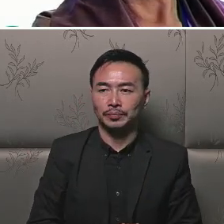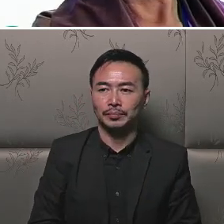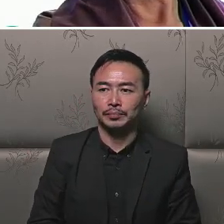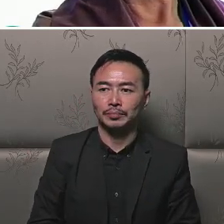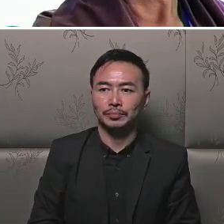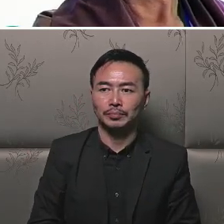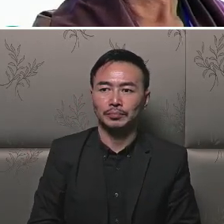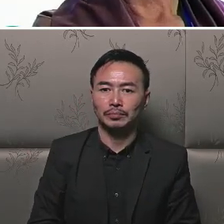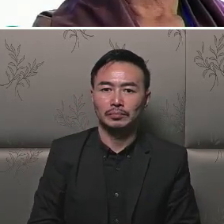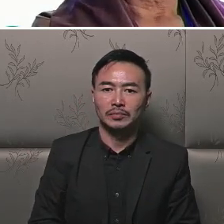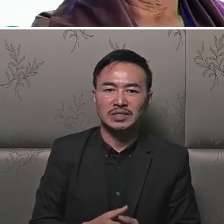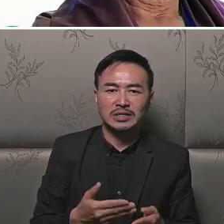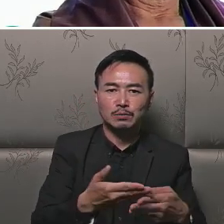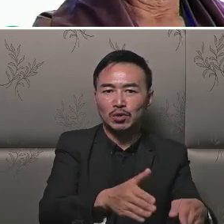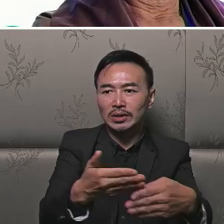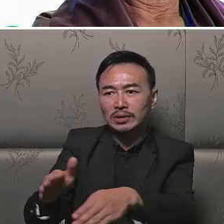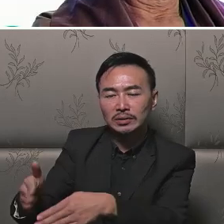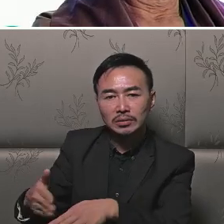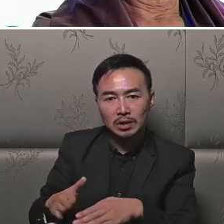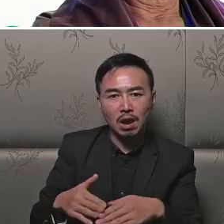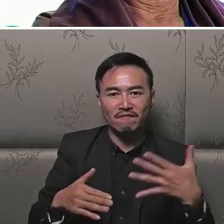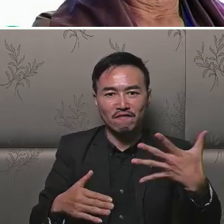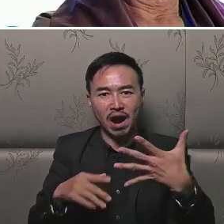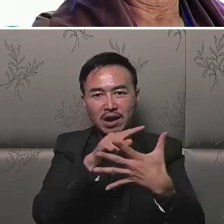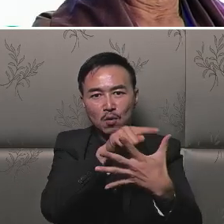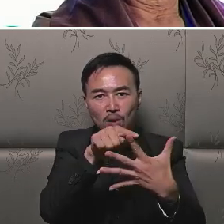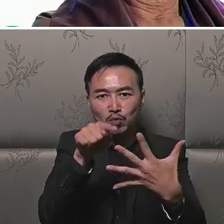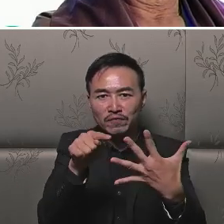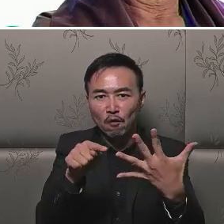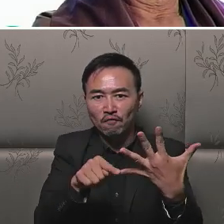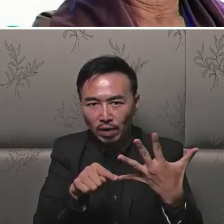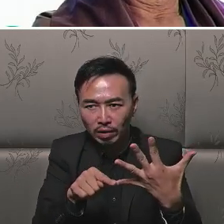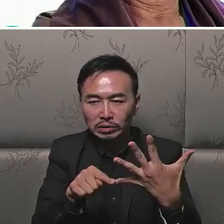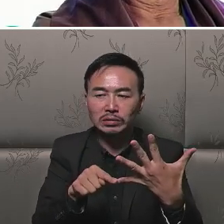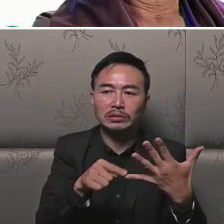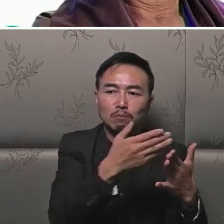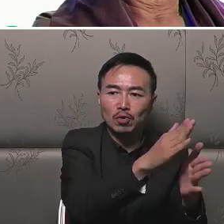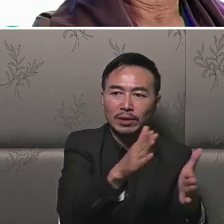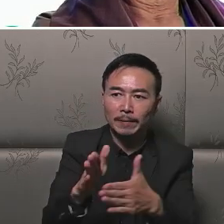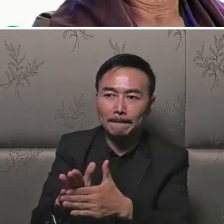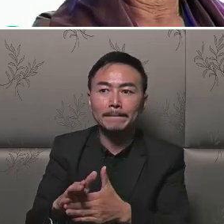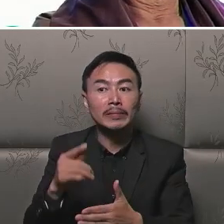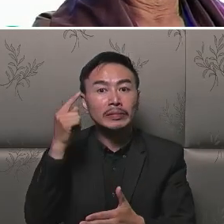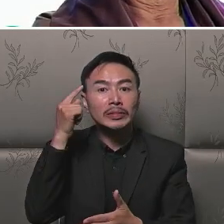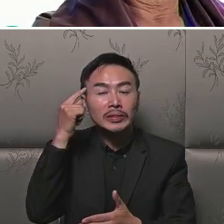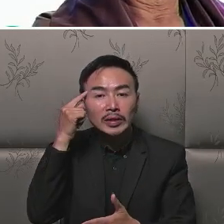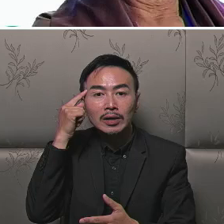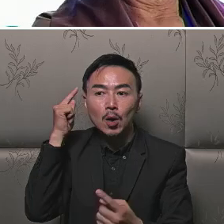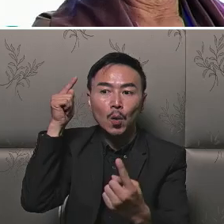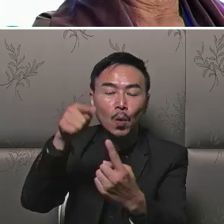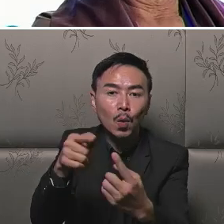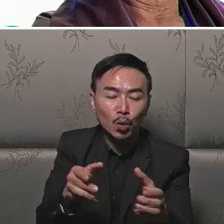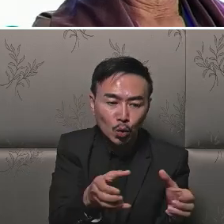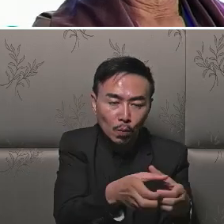the different aspects as to the learning of our indigenous learners. Sanyog is